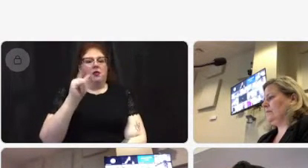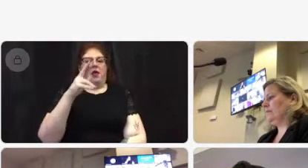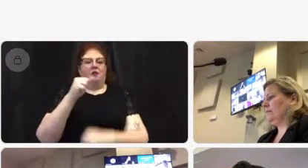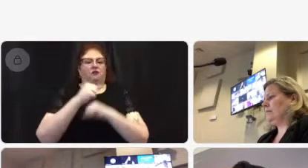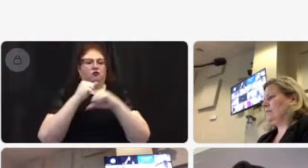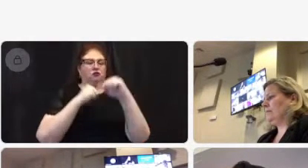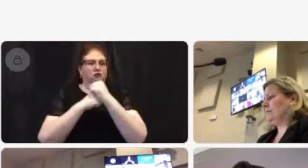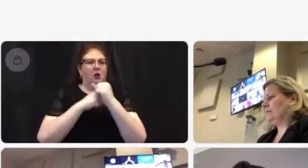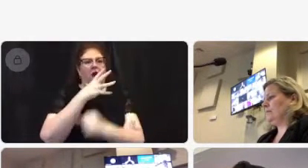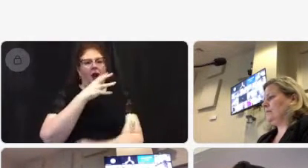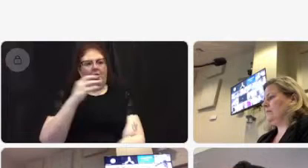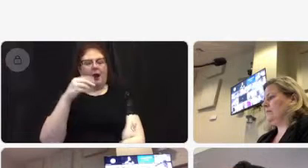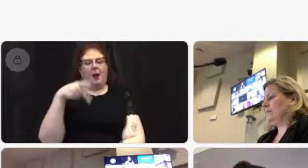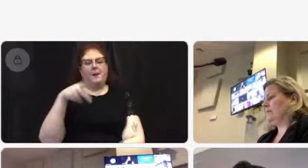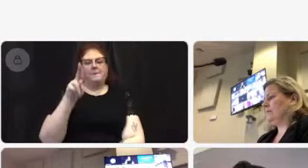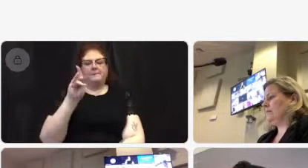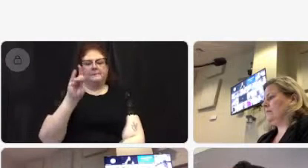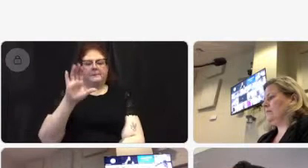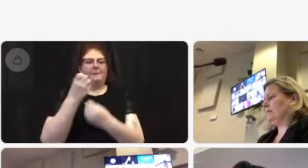public safety fleet,